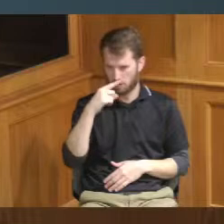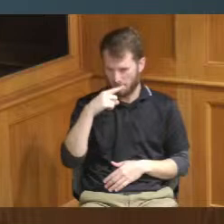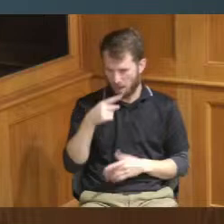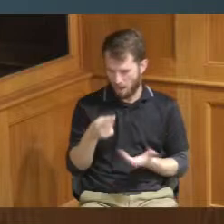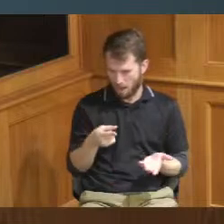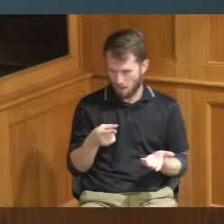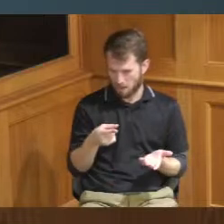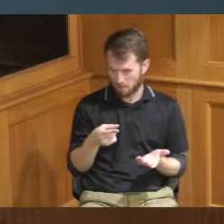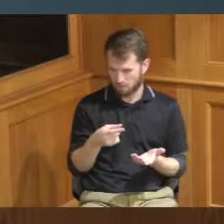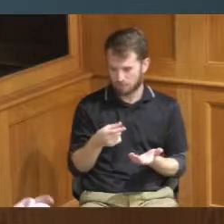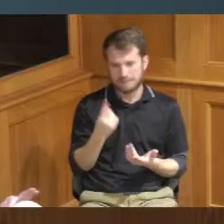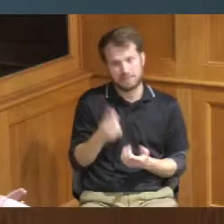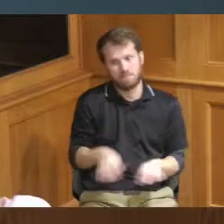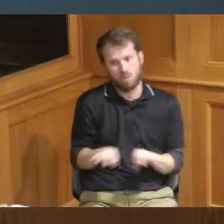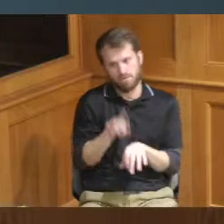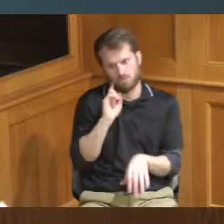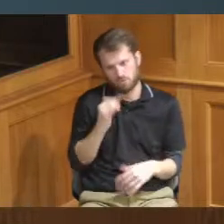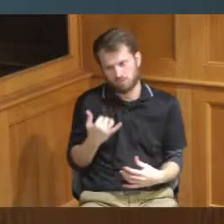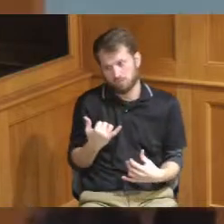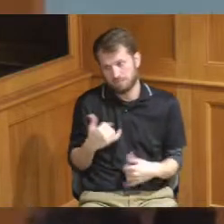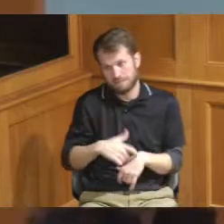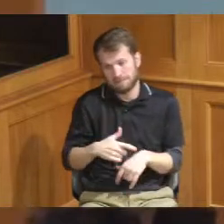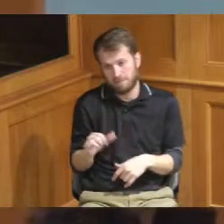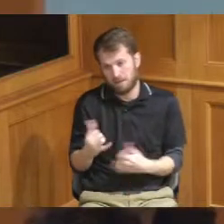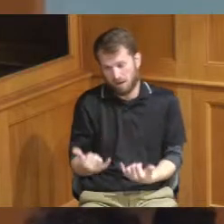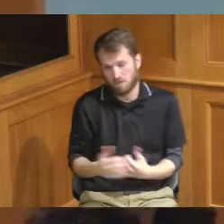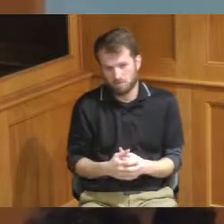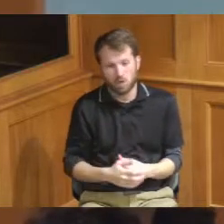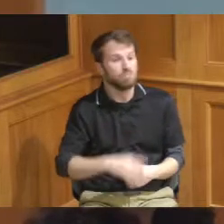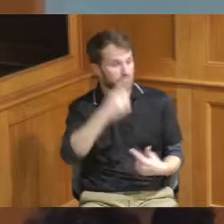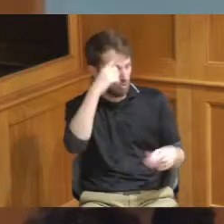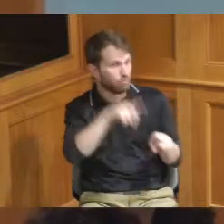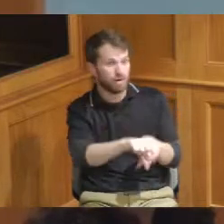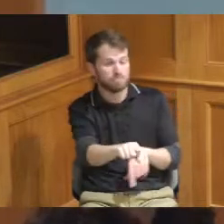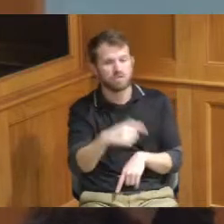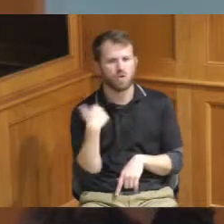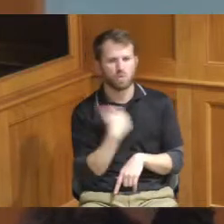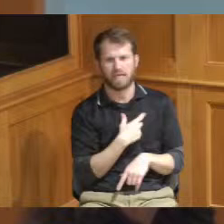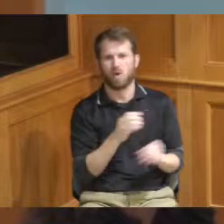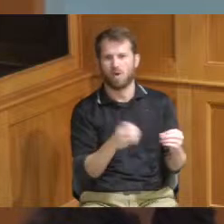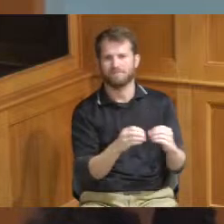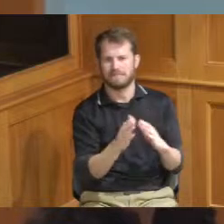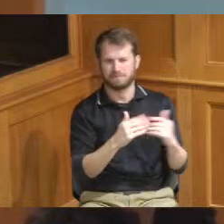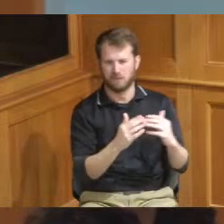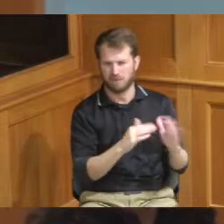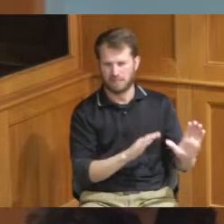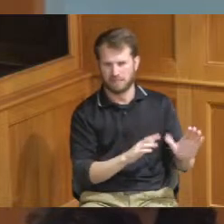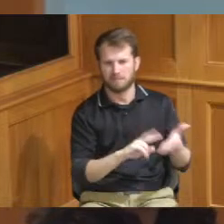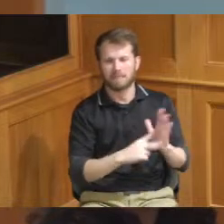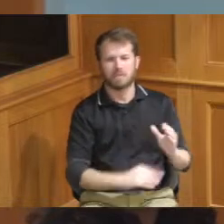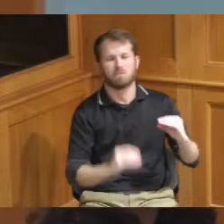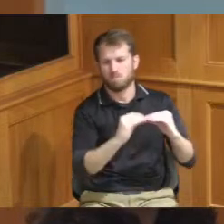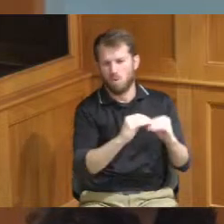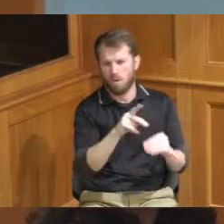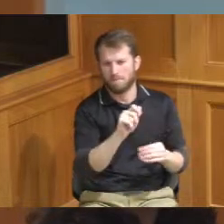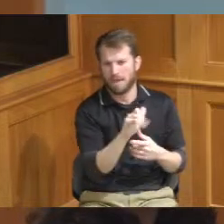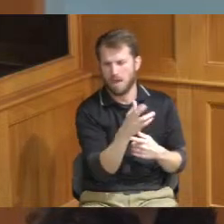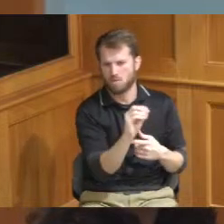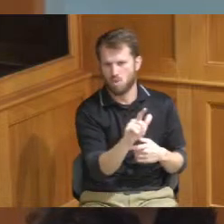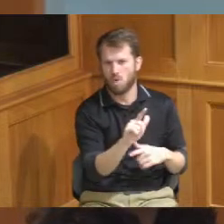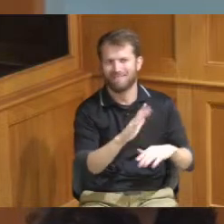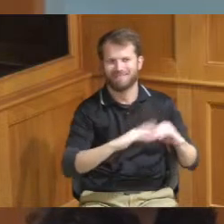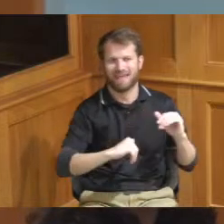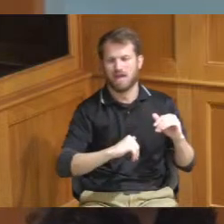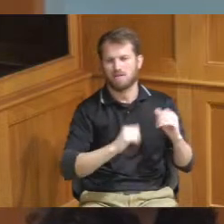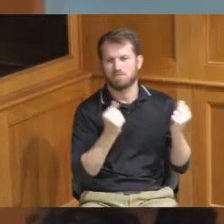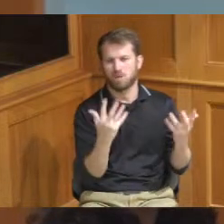time like this? I agree with that. And if we were an office building, obviously it would bring a lot more payroll than a